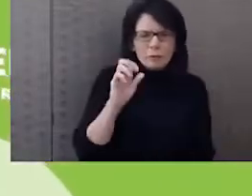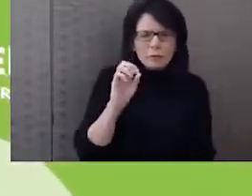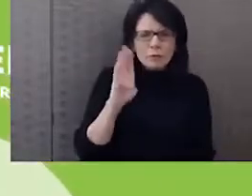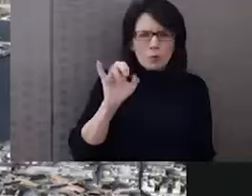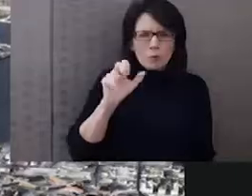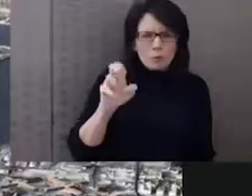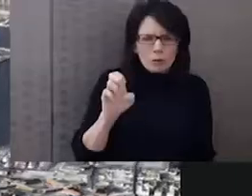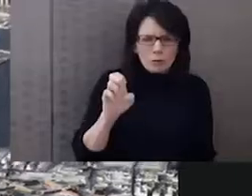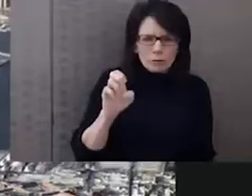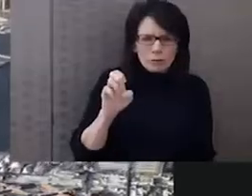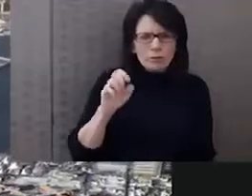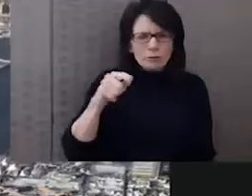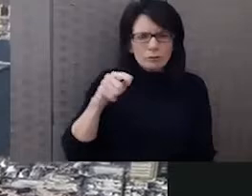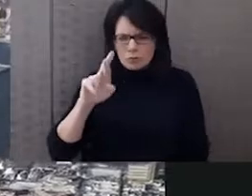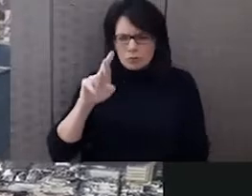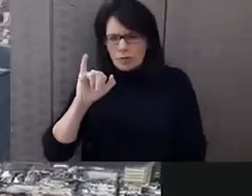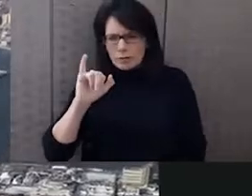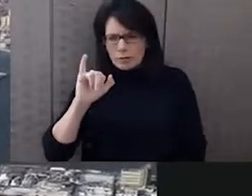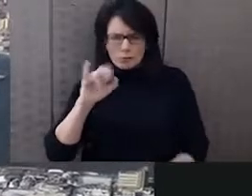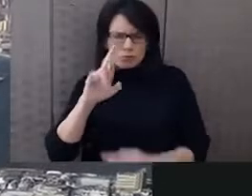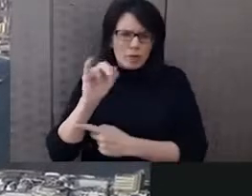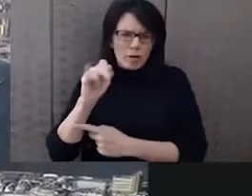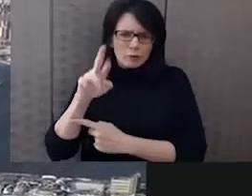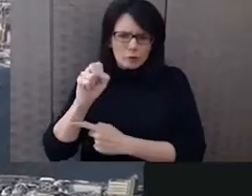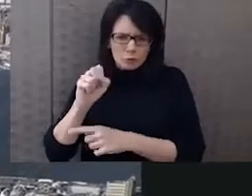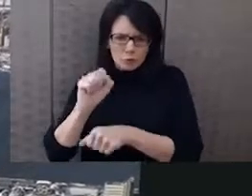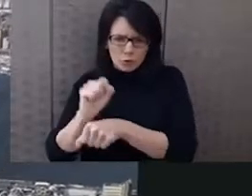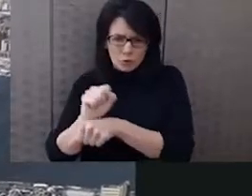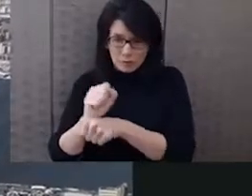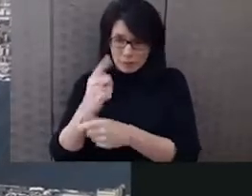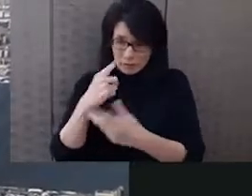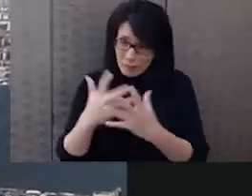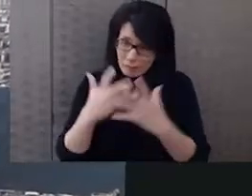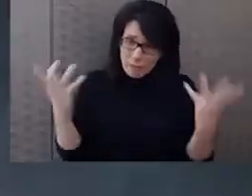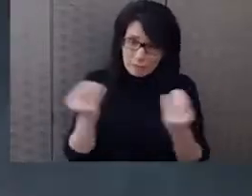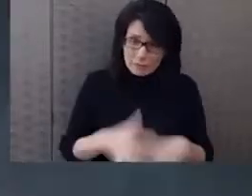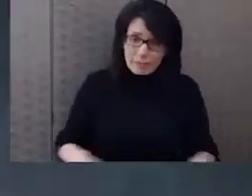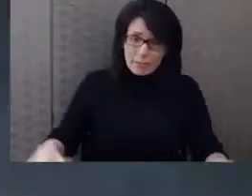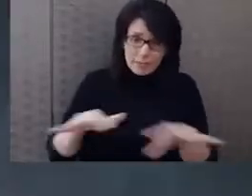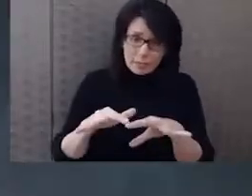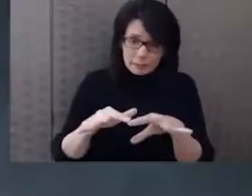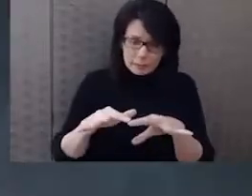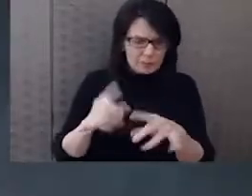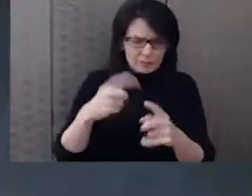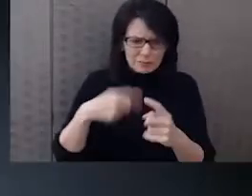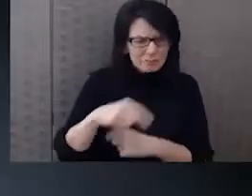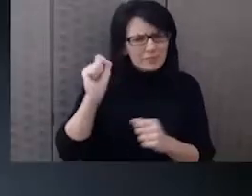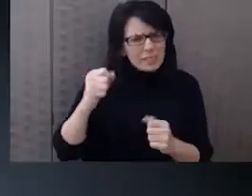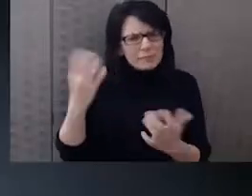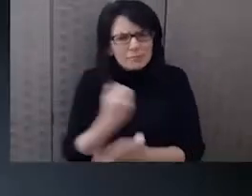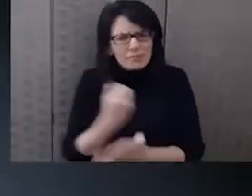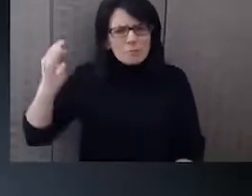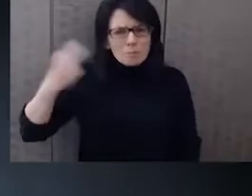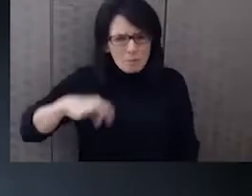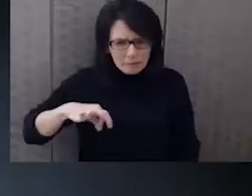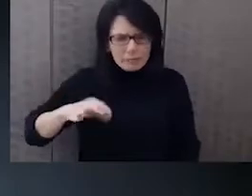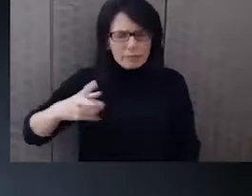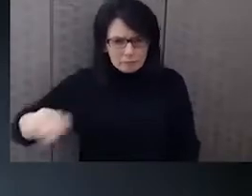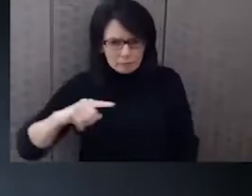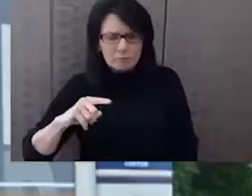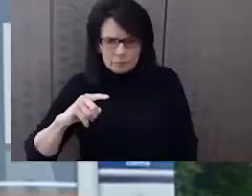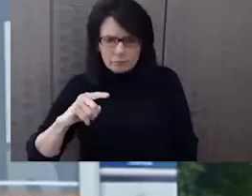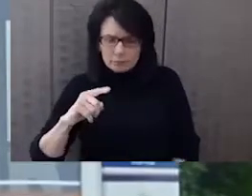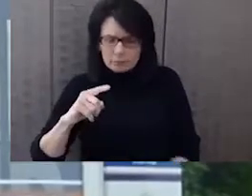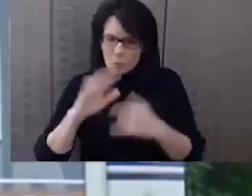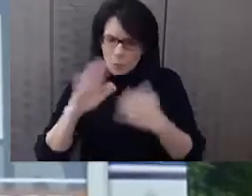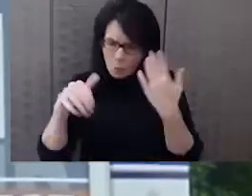that with so much land available on Rikers, making sure that it was something that could benefit all New Yorkers, not only survivors of Rikers